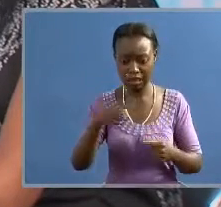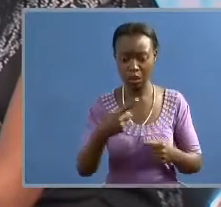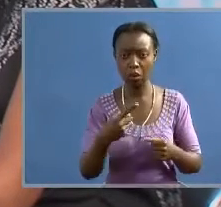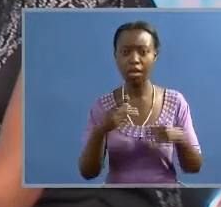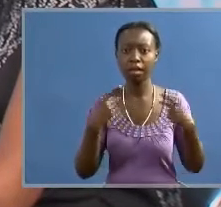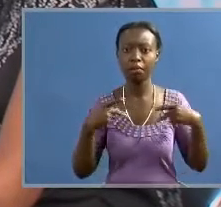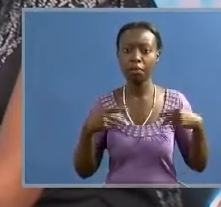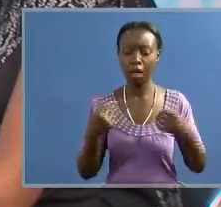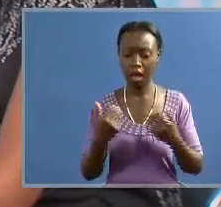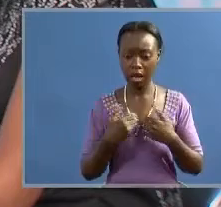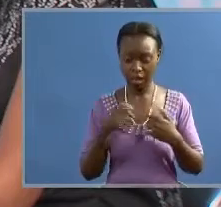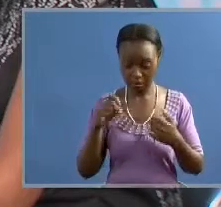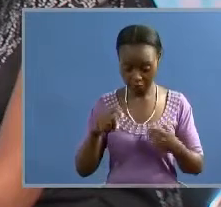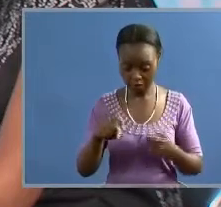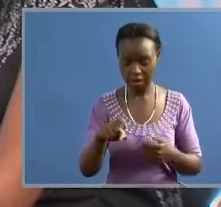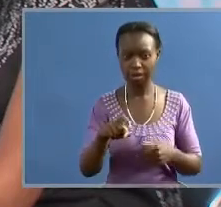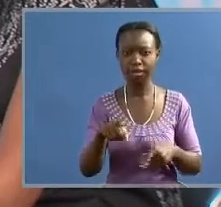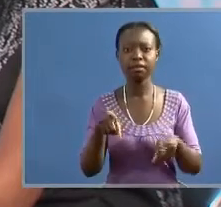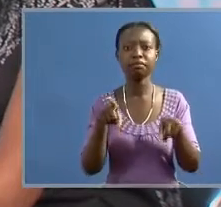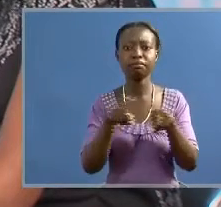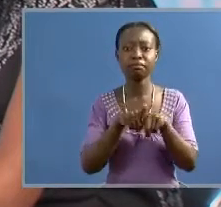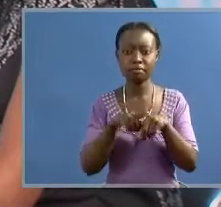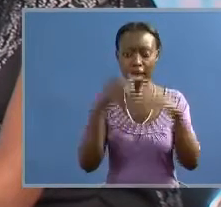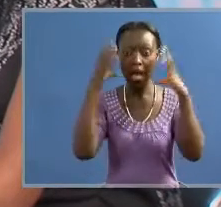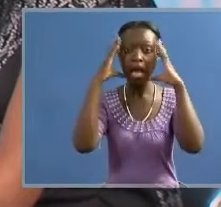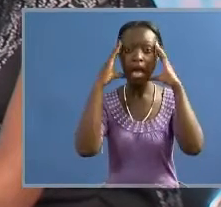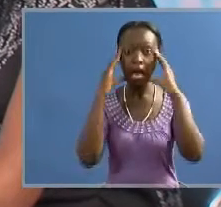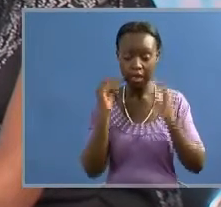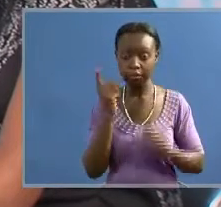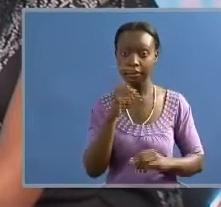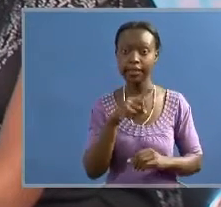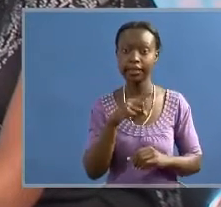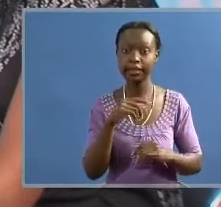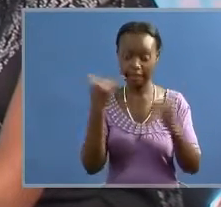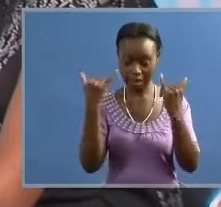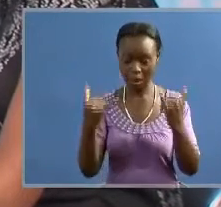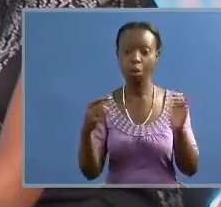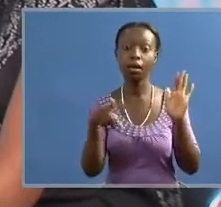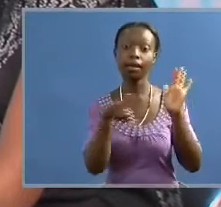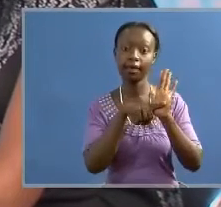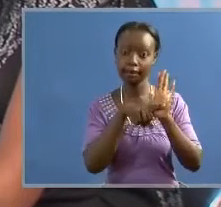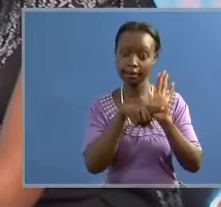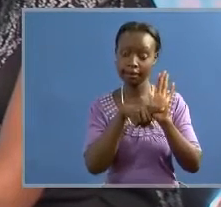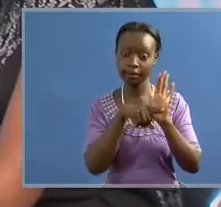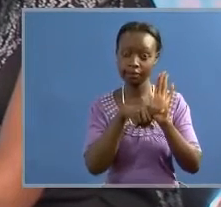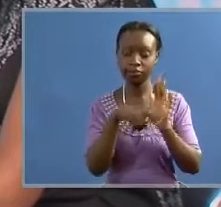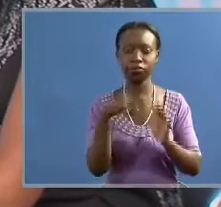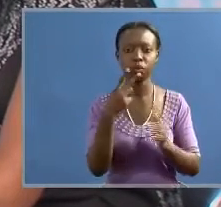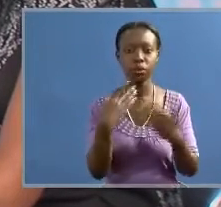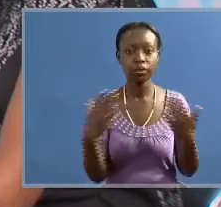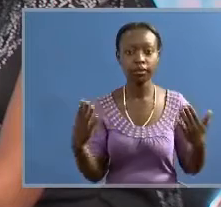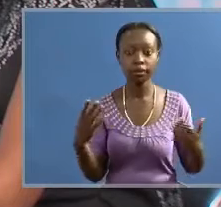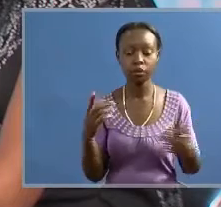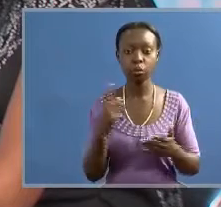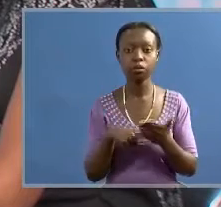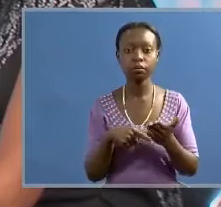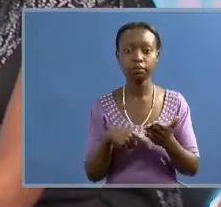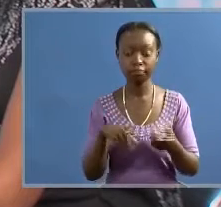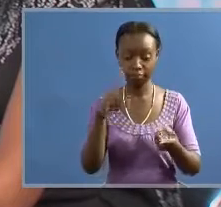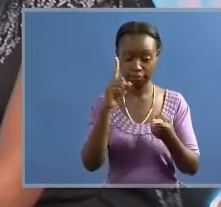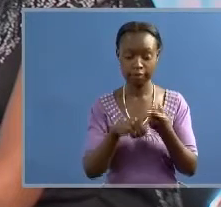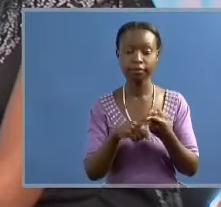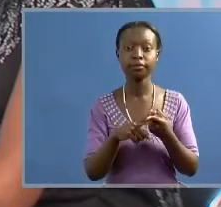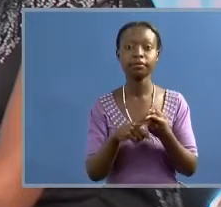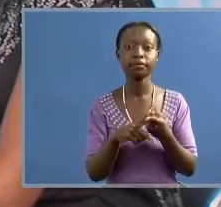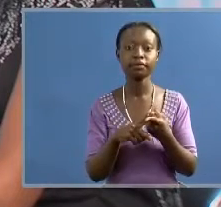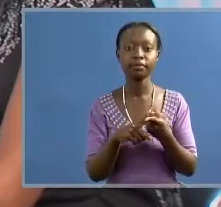virus, and they have recovered from the virus, they are now negative. They're testing negative. Yes. Two things. One